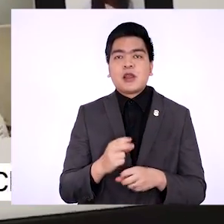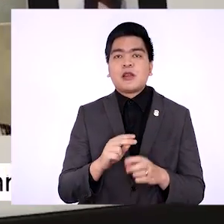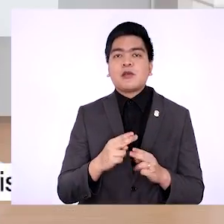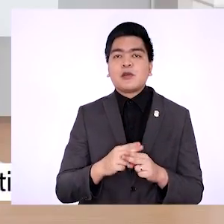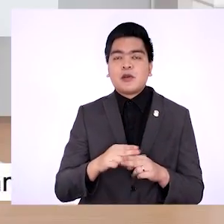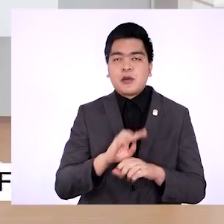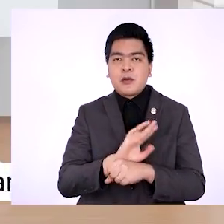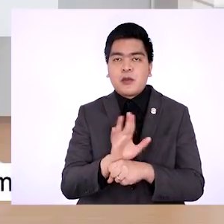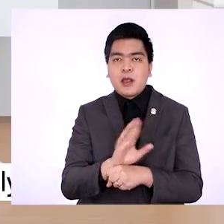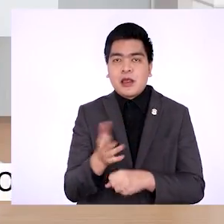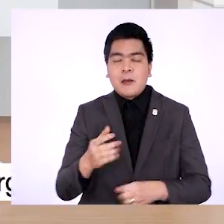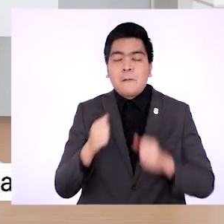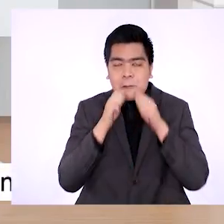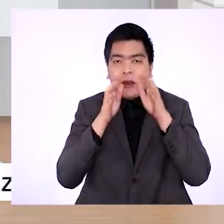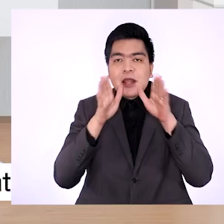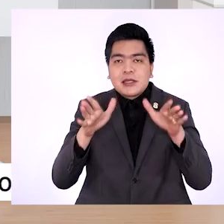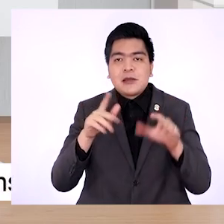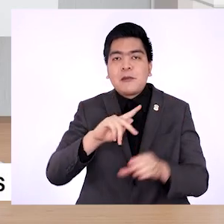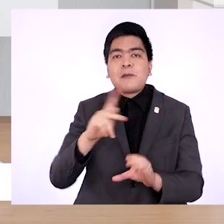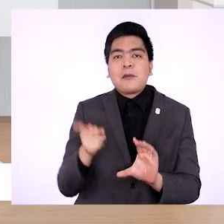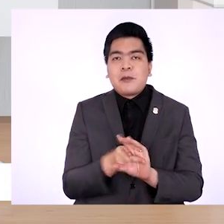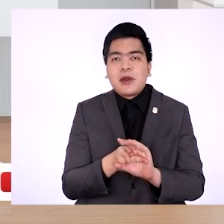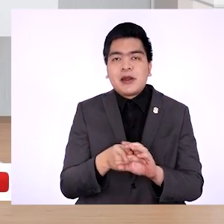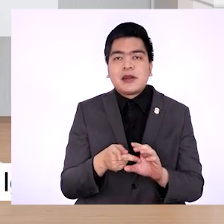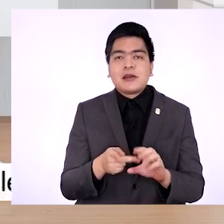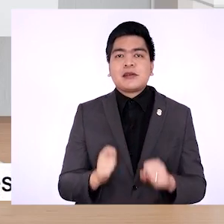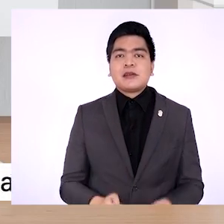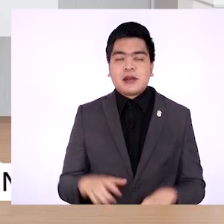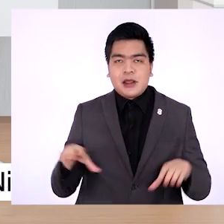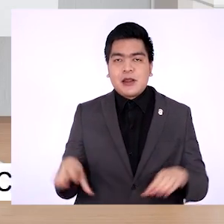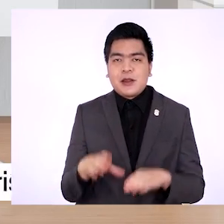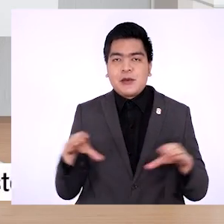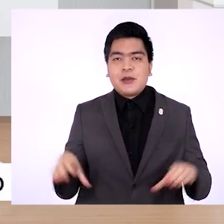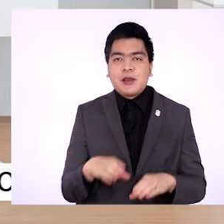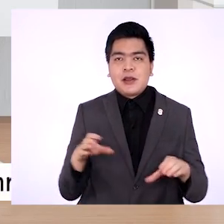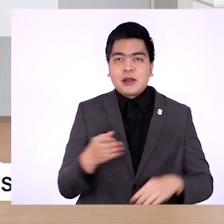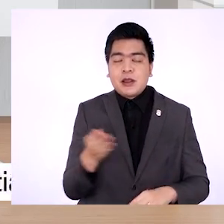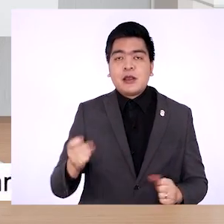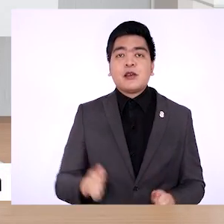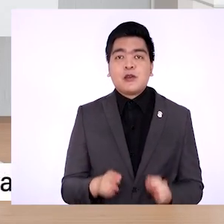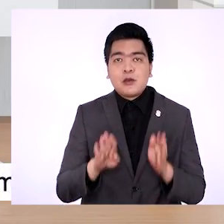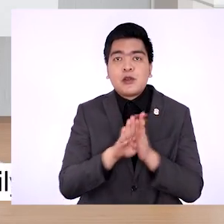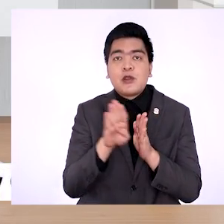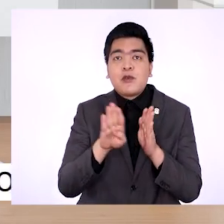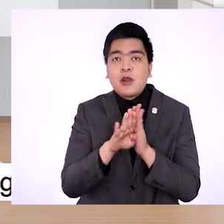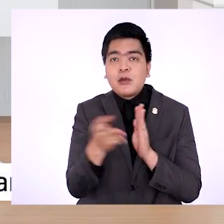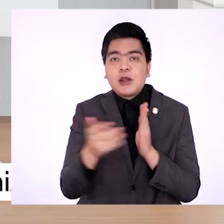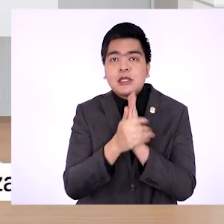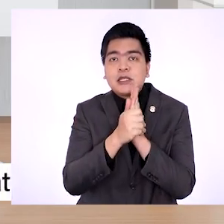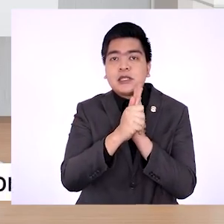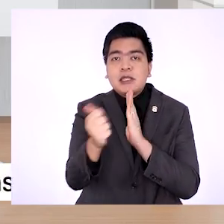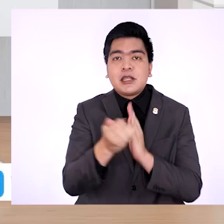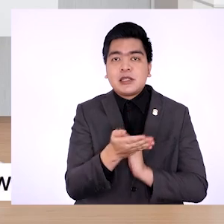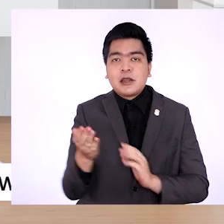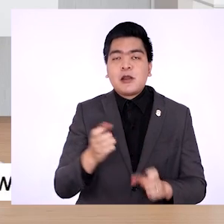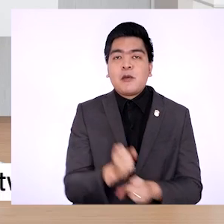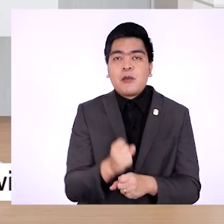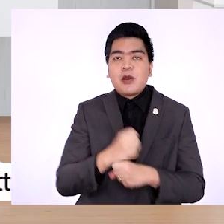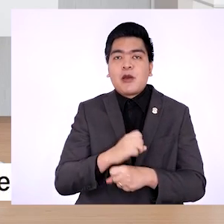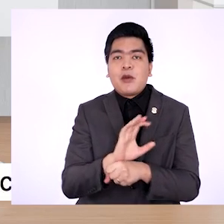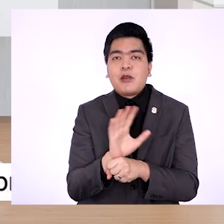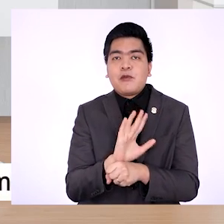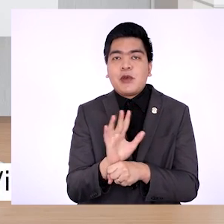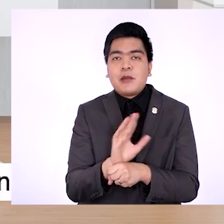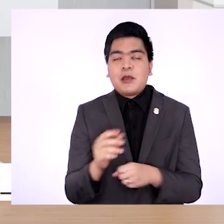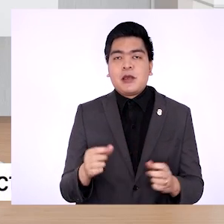great blessing to be part of this event. Not only did the activity cultivate their talents and skills in filmmaking,